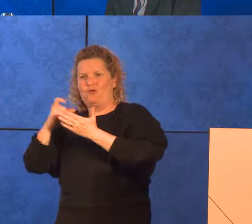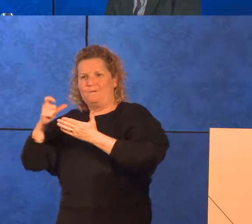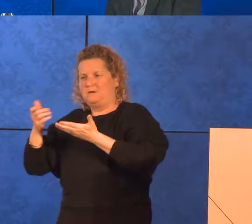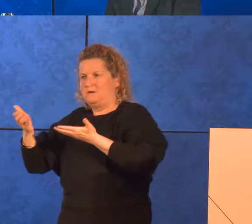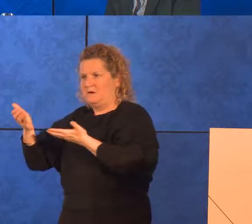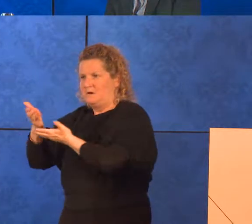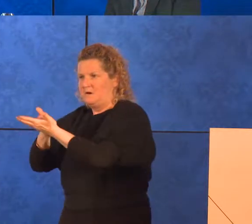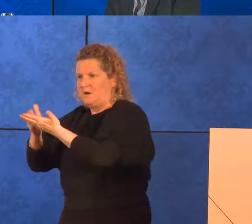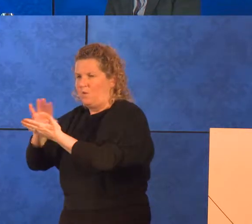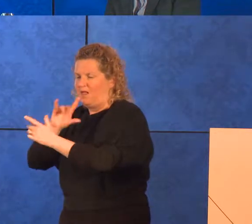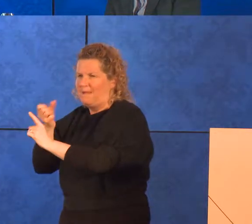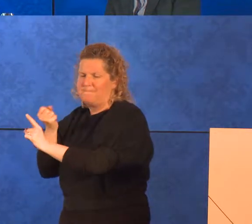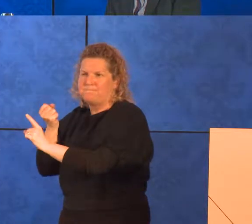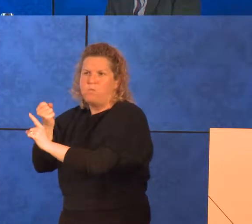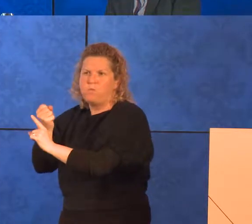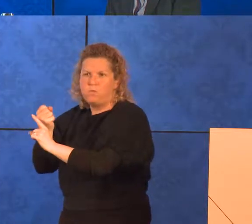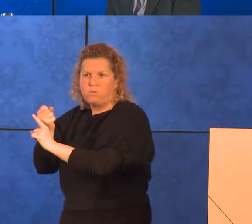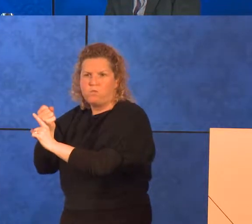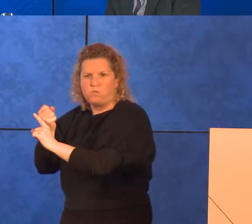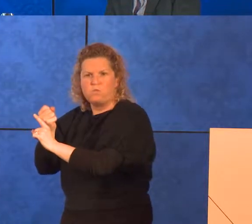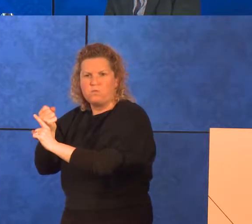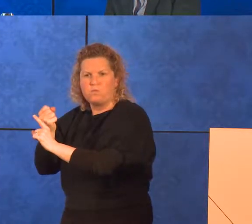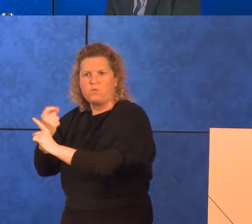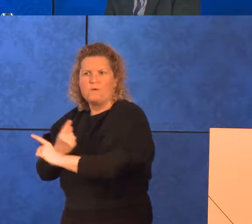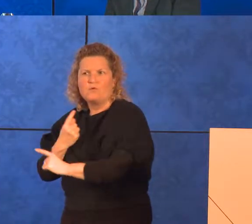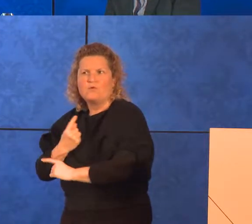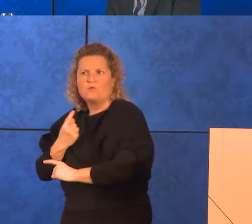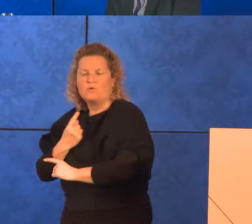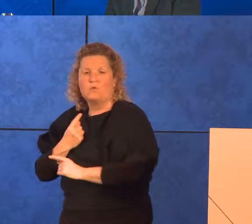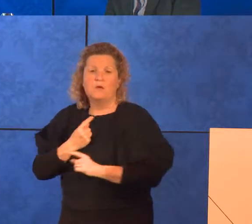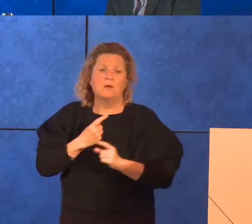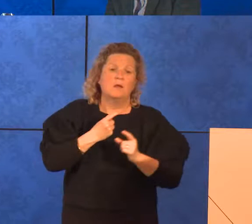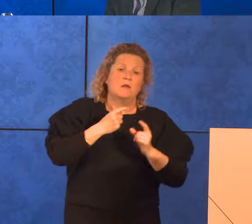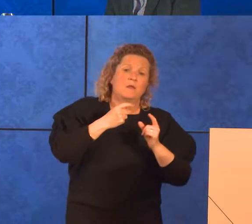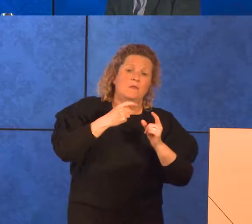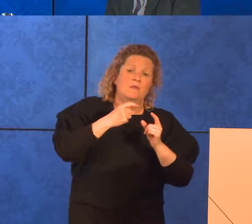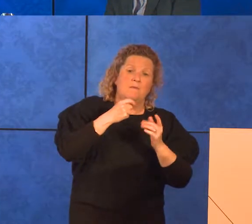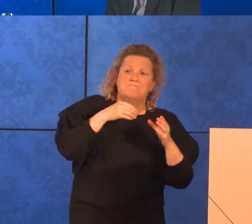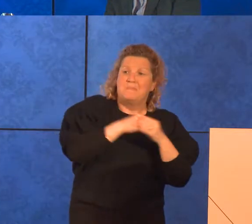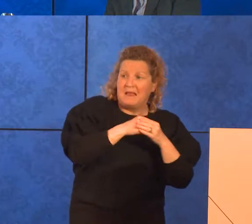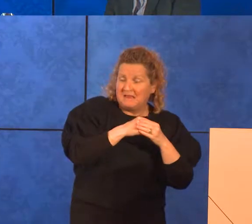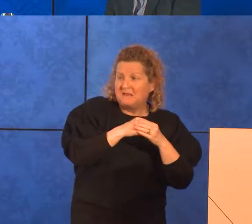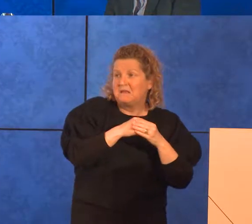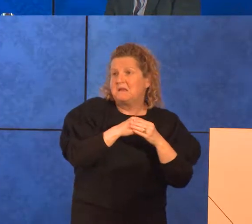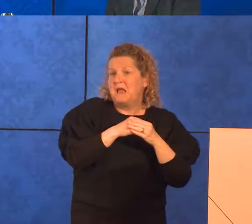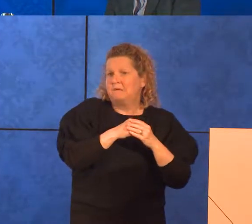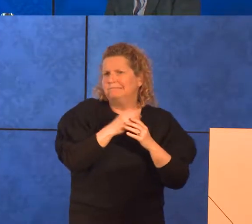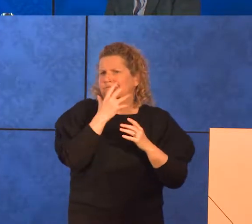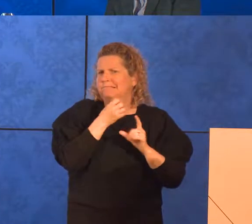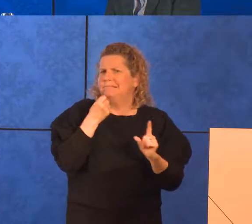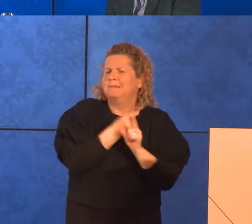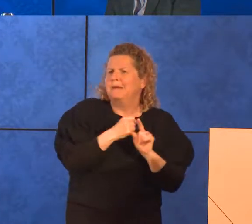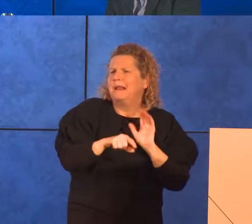more personally than others. Not to say that the Banking Royal Commission didn't have a devastatingly personal